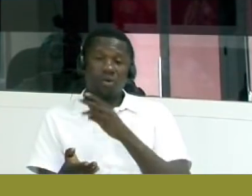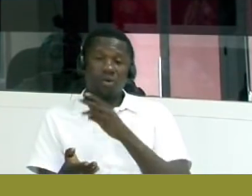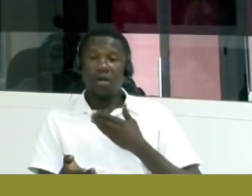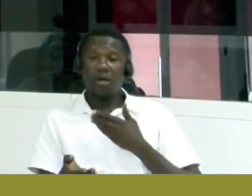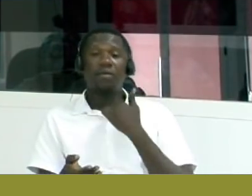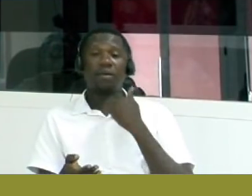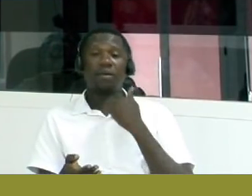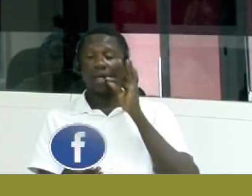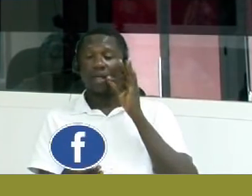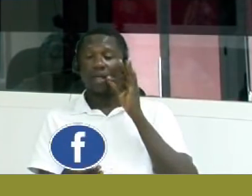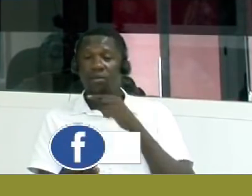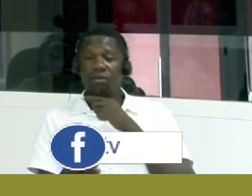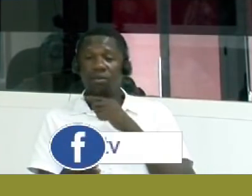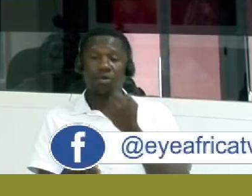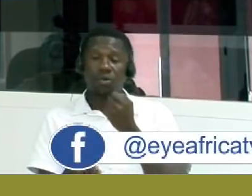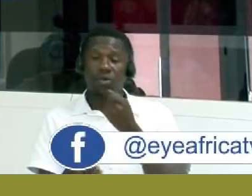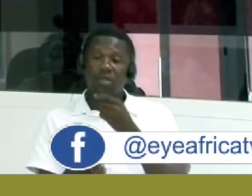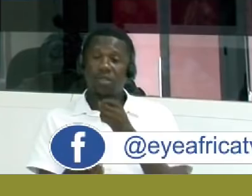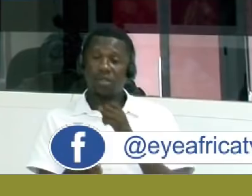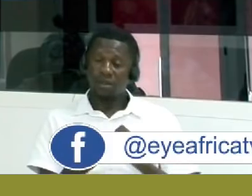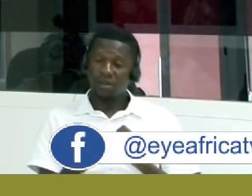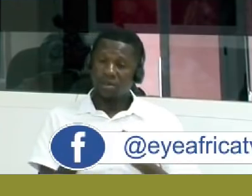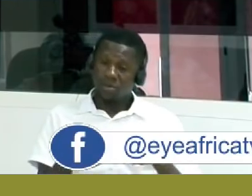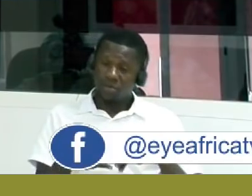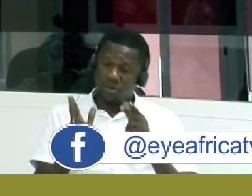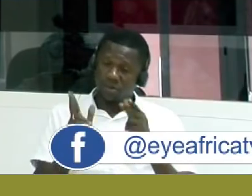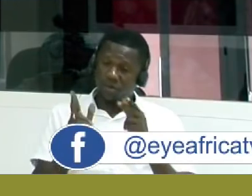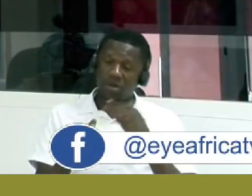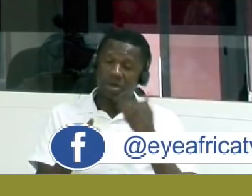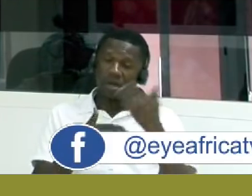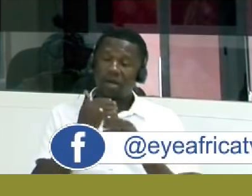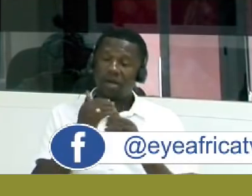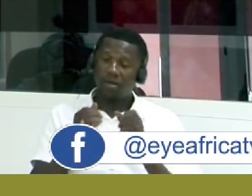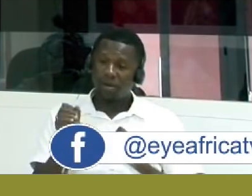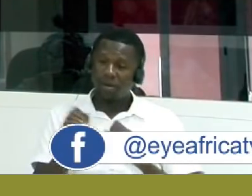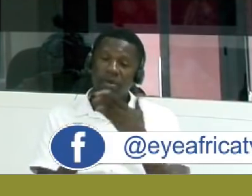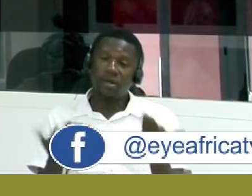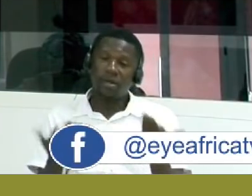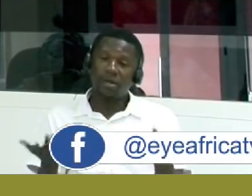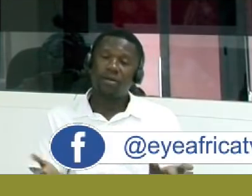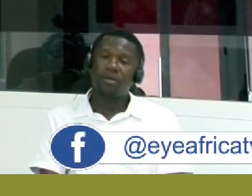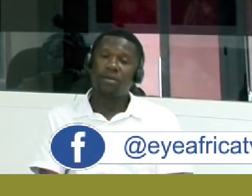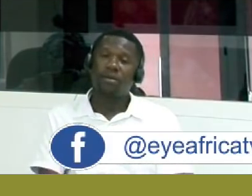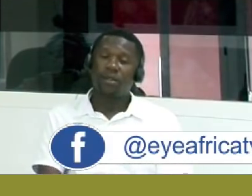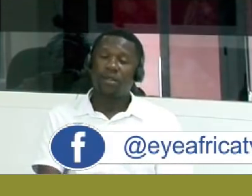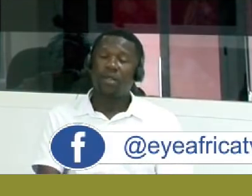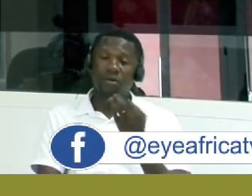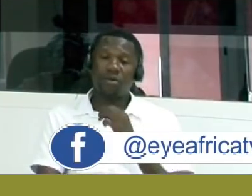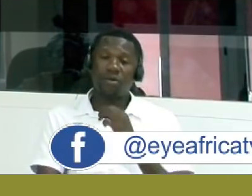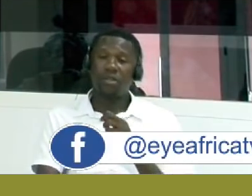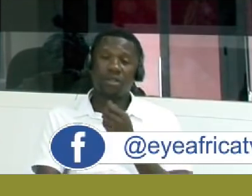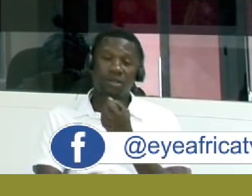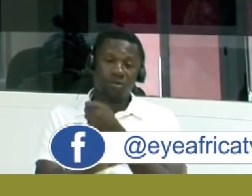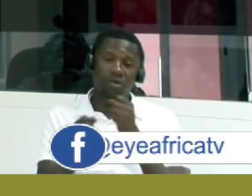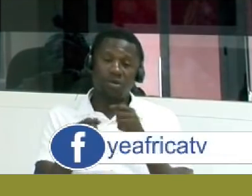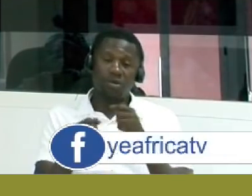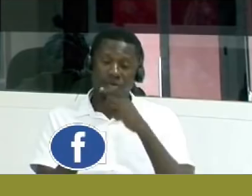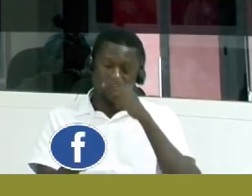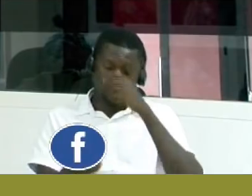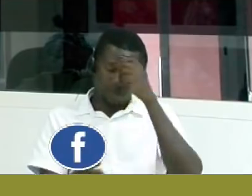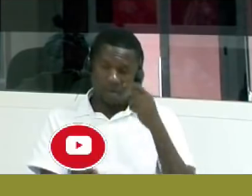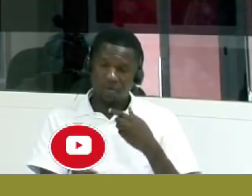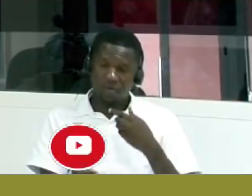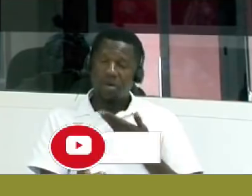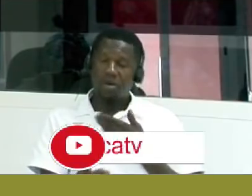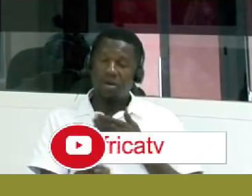this procedure was never applied. Council, if it was not under the circumstances under which we were working, I would have had all these answers you are